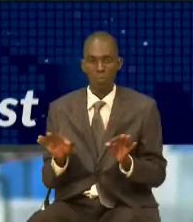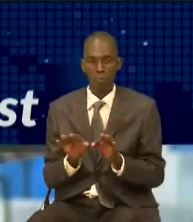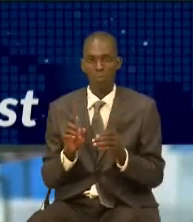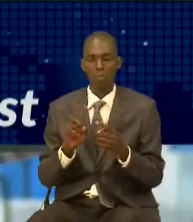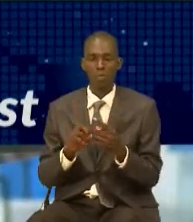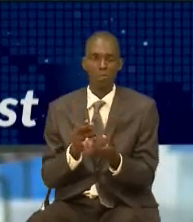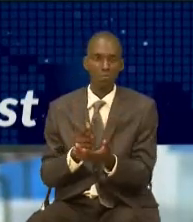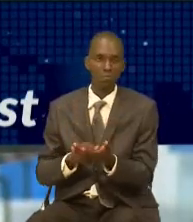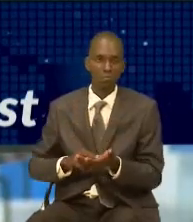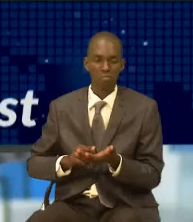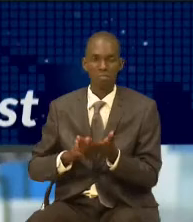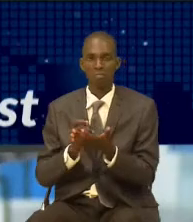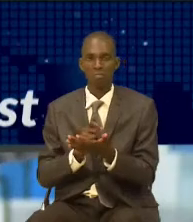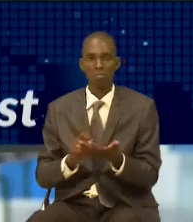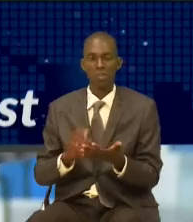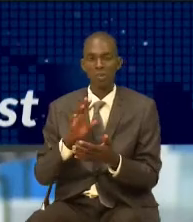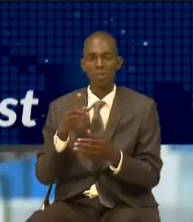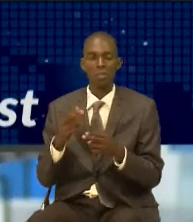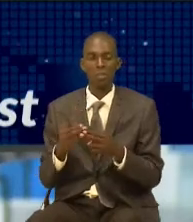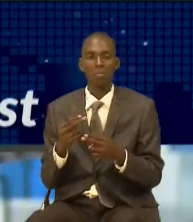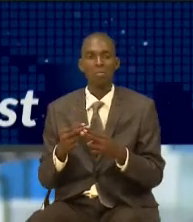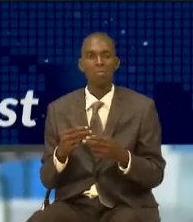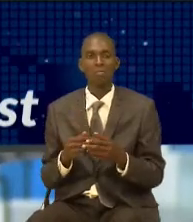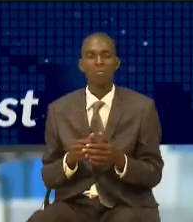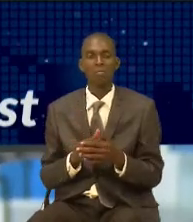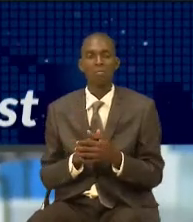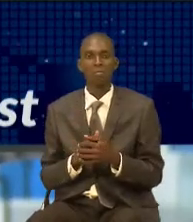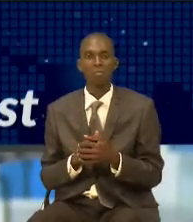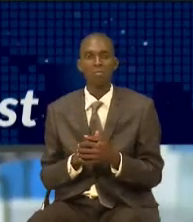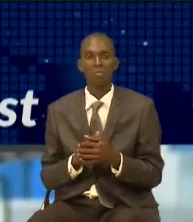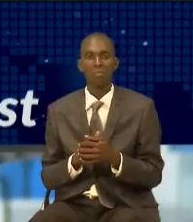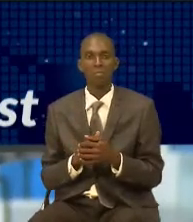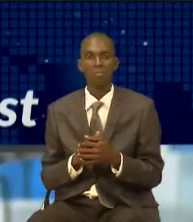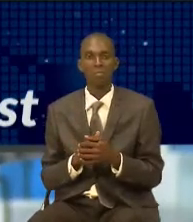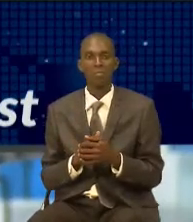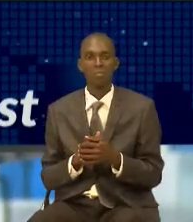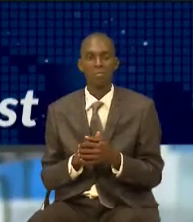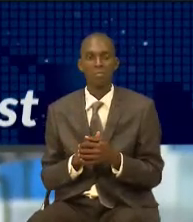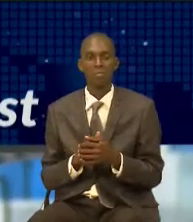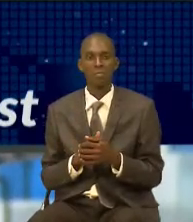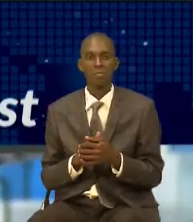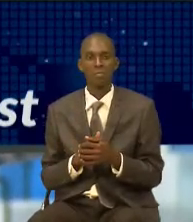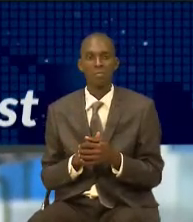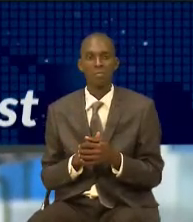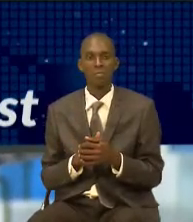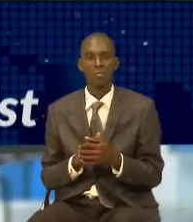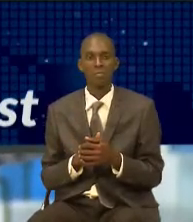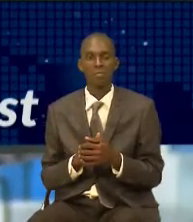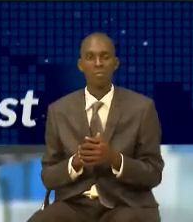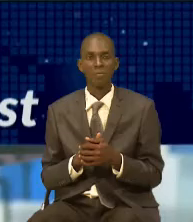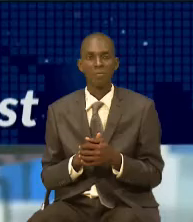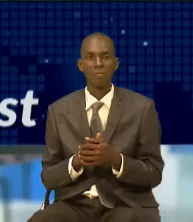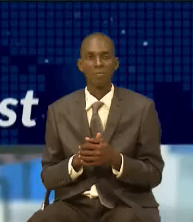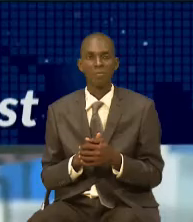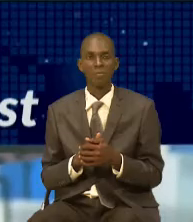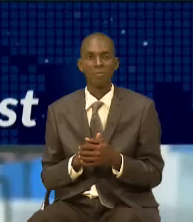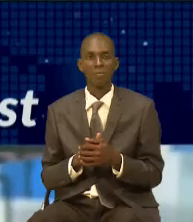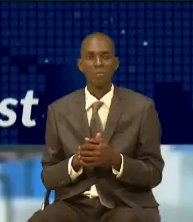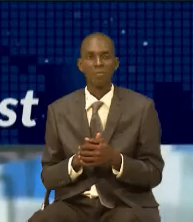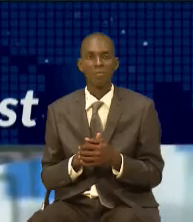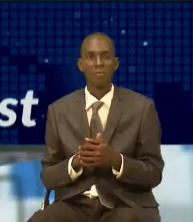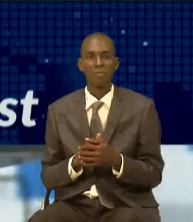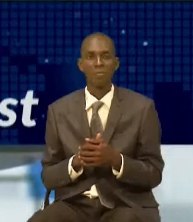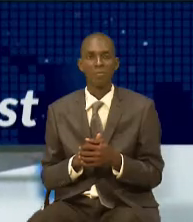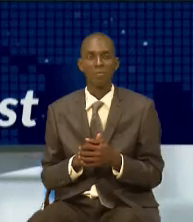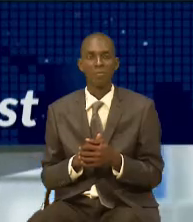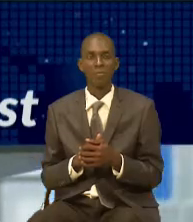Counselors, remember to drop your slips with the supervisors. We are done that